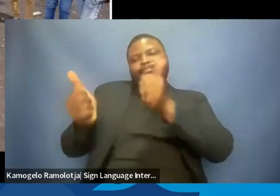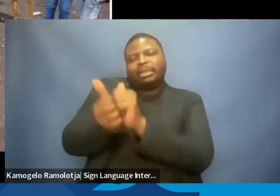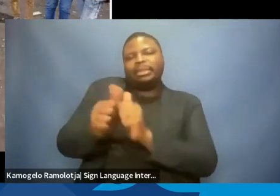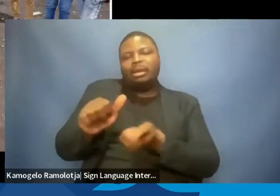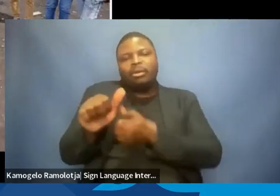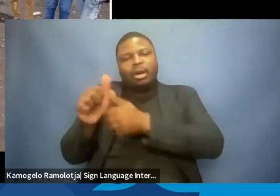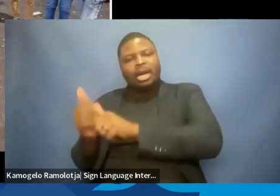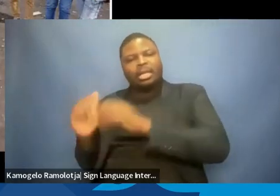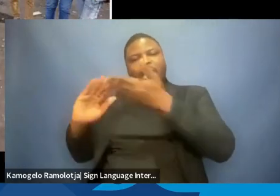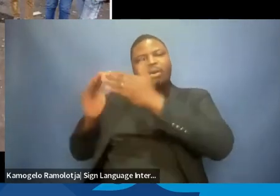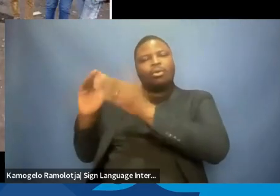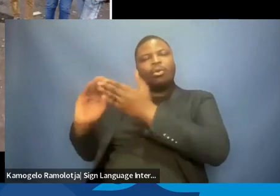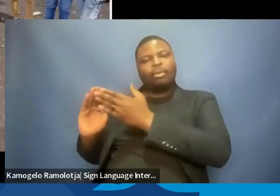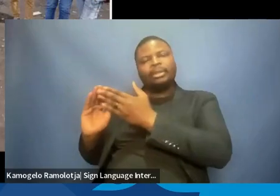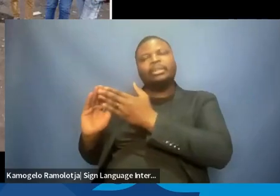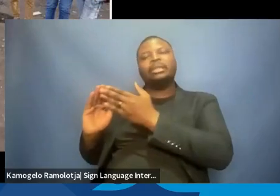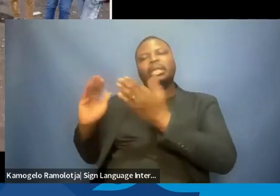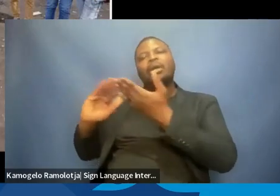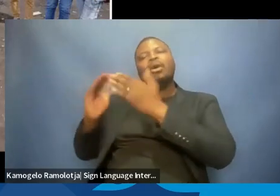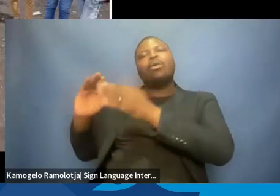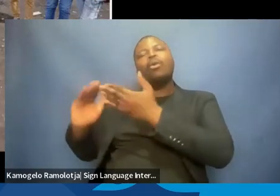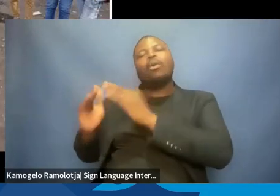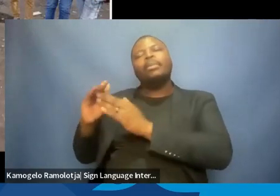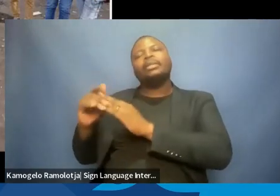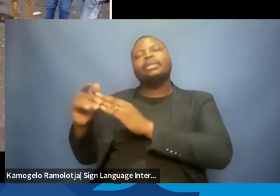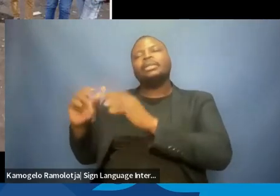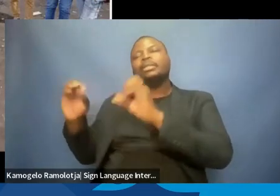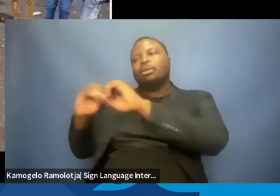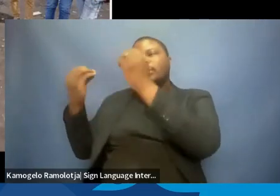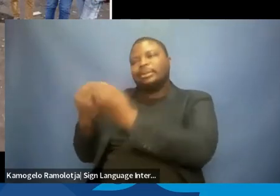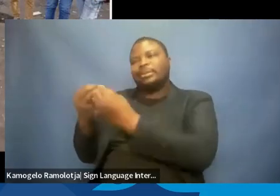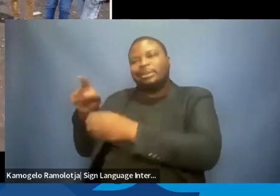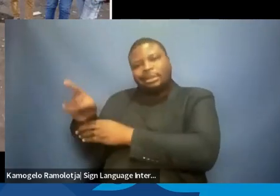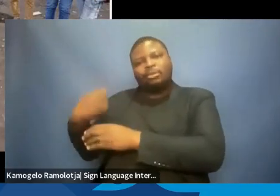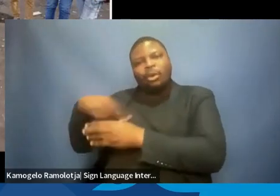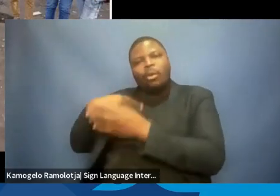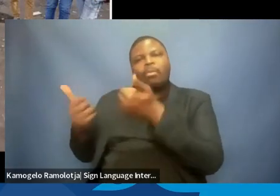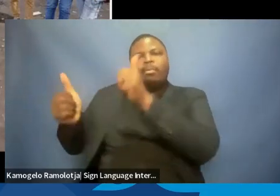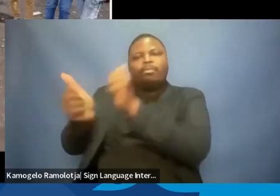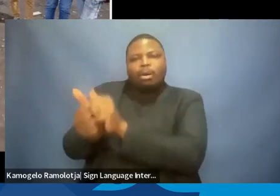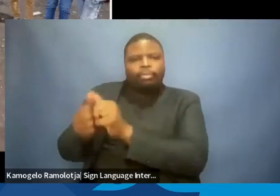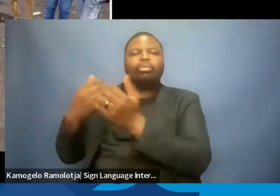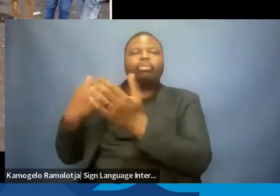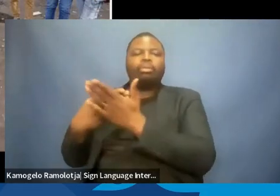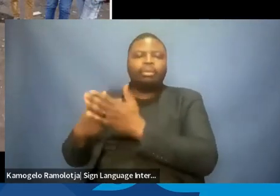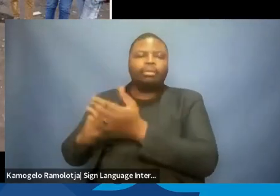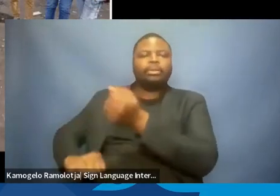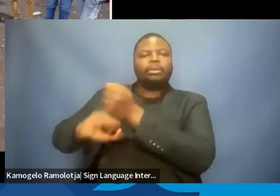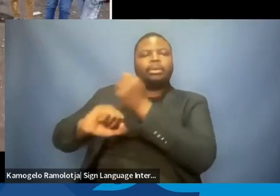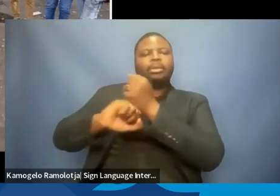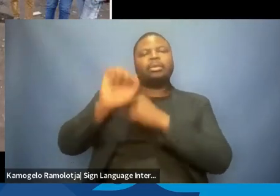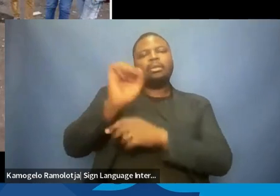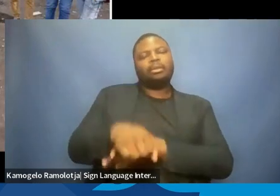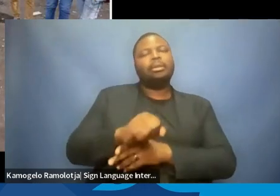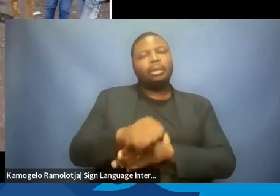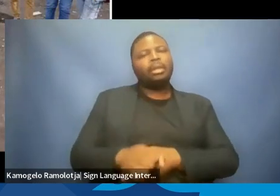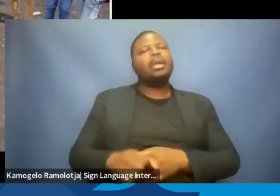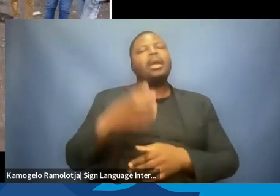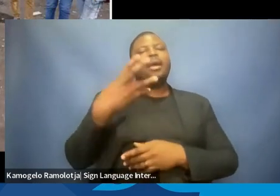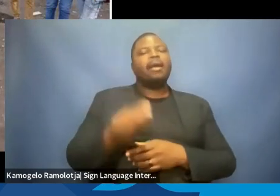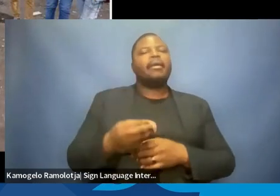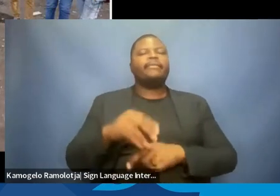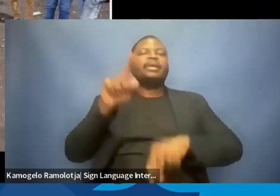as well as targeted outreaches. And in a lot of these outreaches, we partner with other